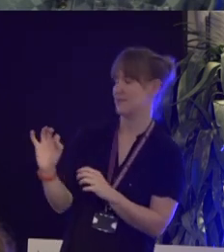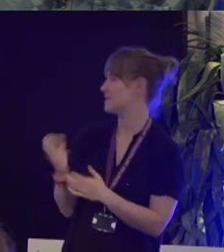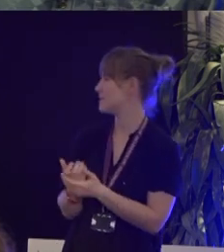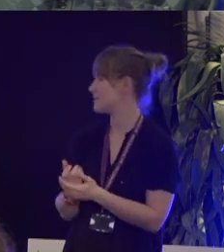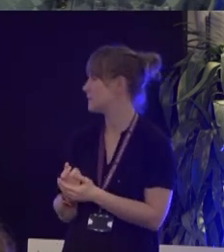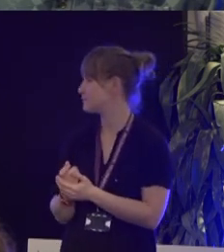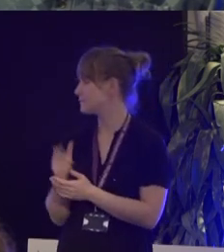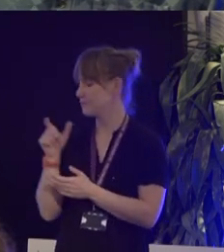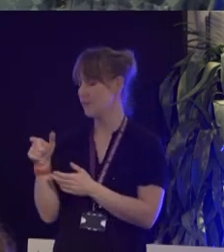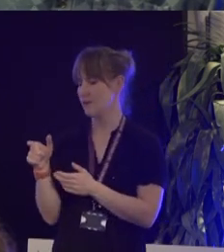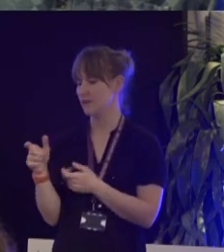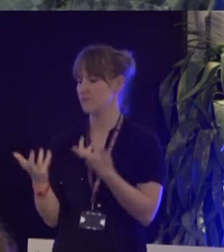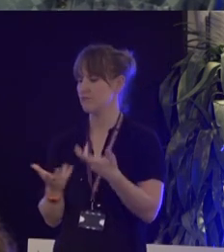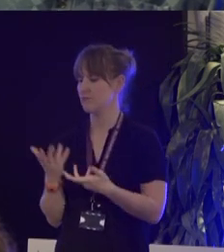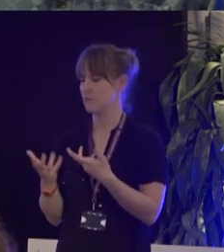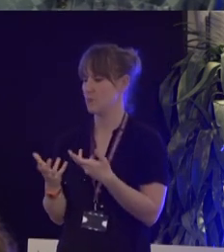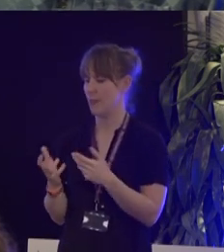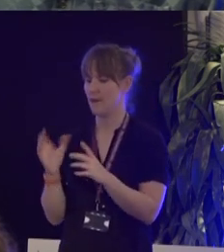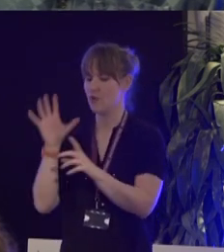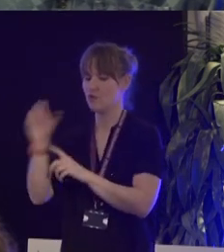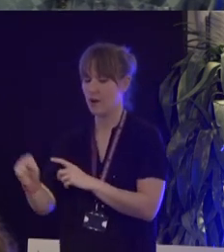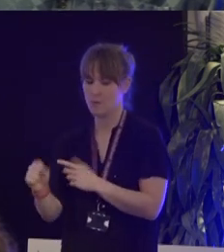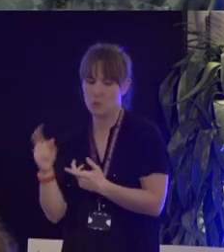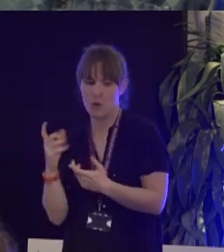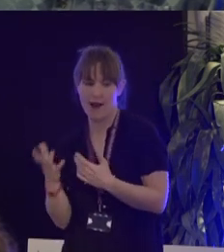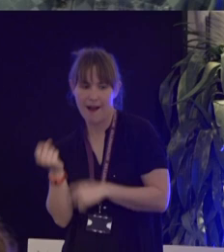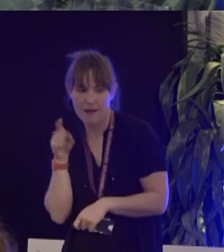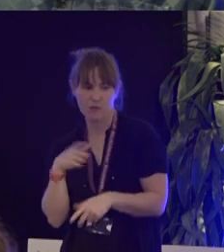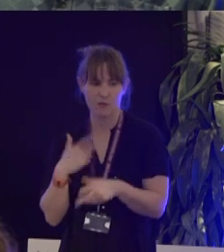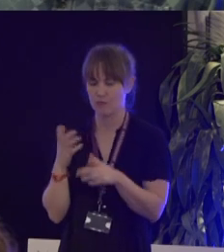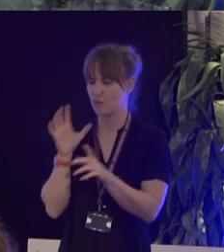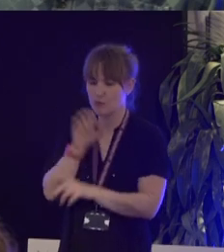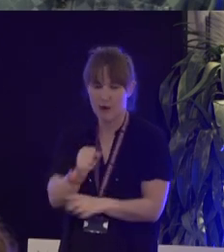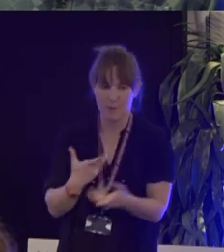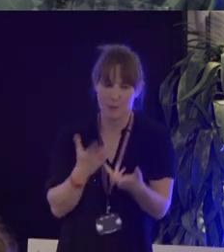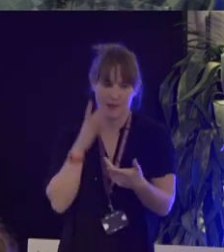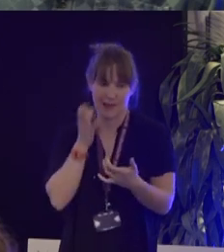That sort of ad hoc, grab what you have, grab what you can afford,